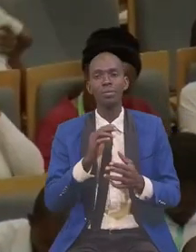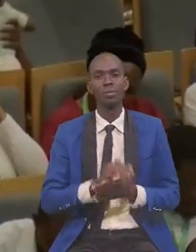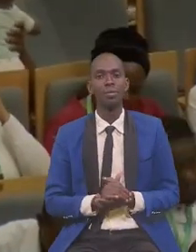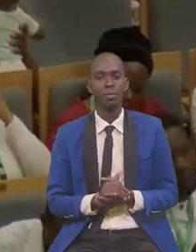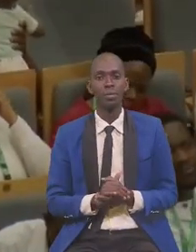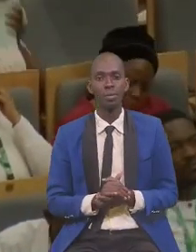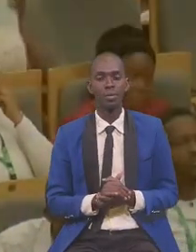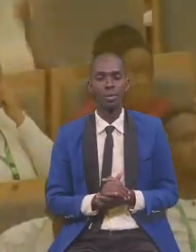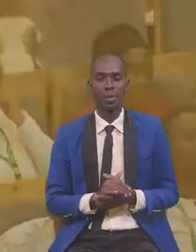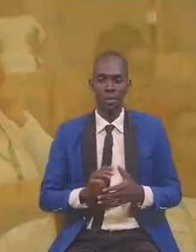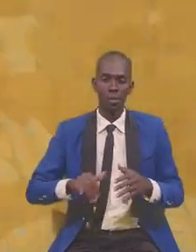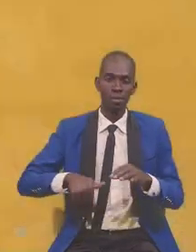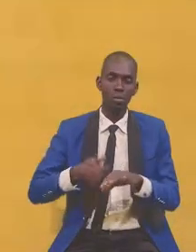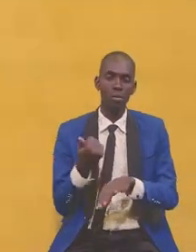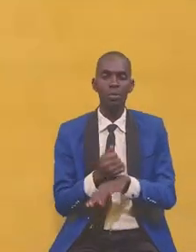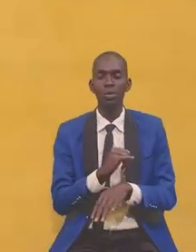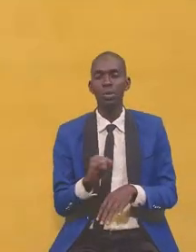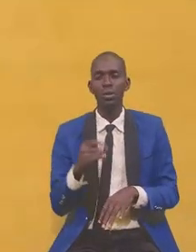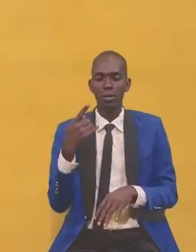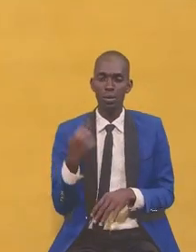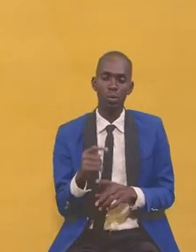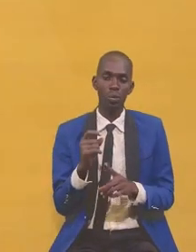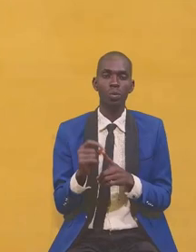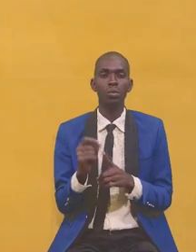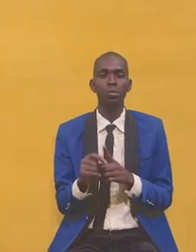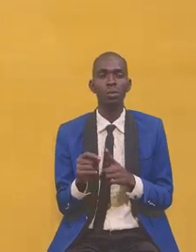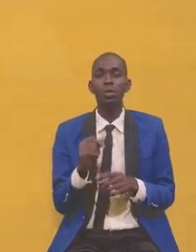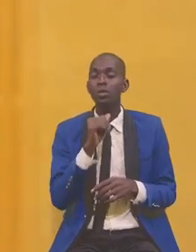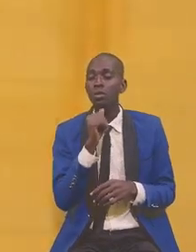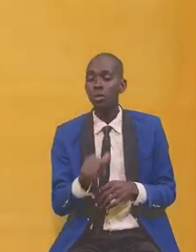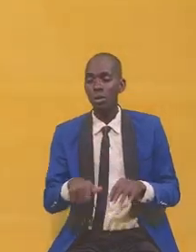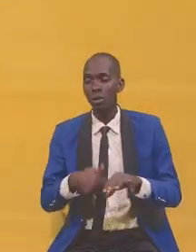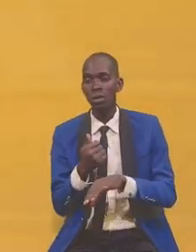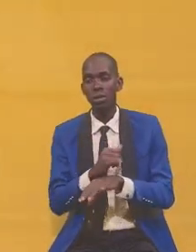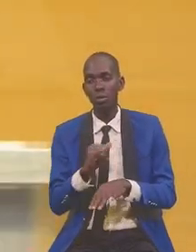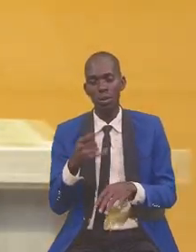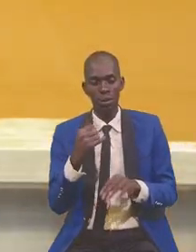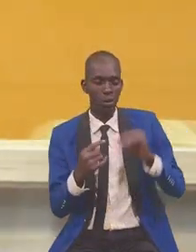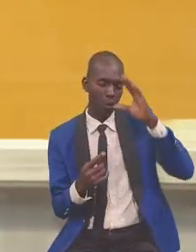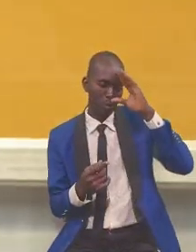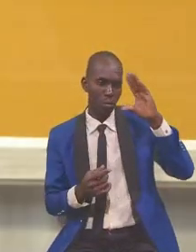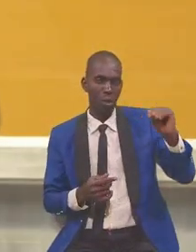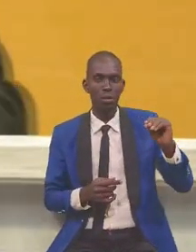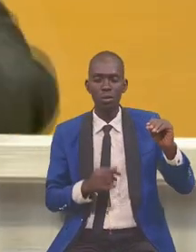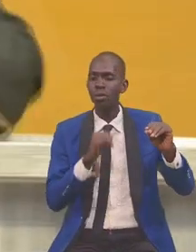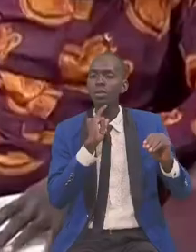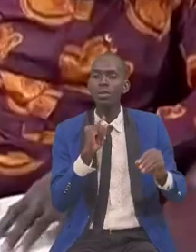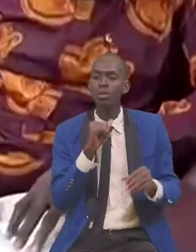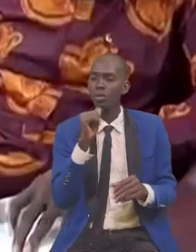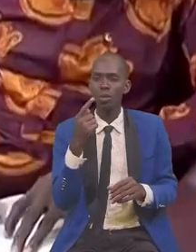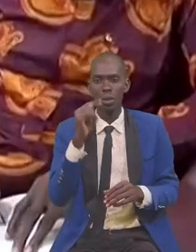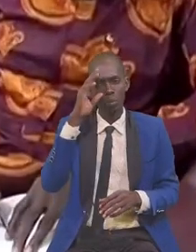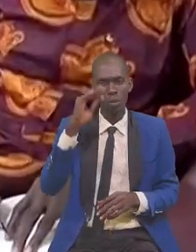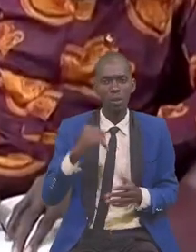Amen. Confirming the word. Not confirming the man. It's not the man. It's not the